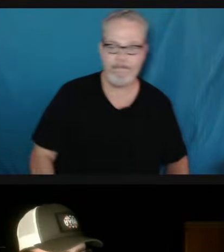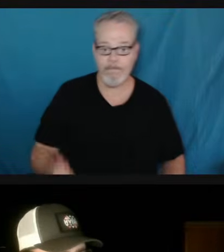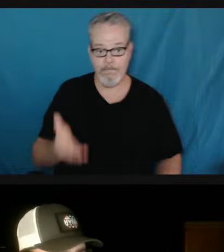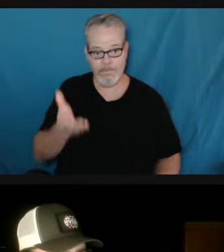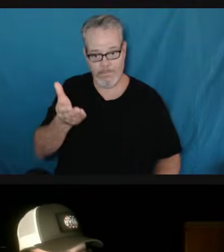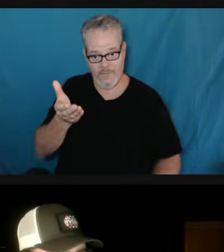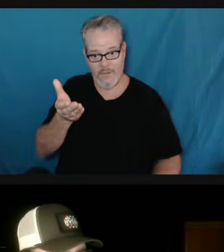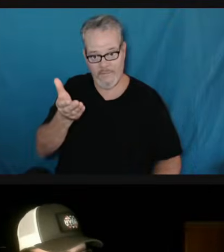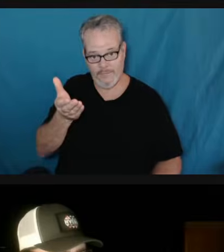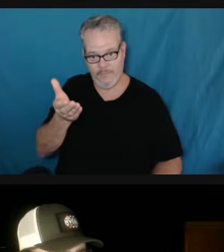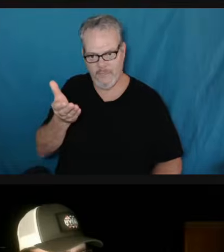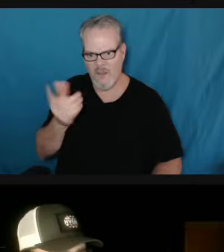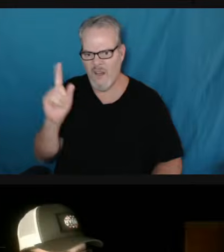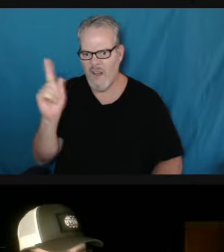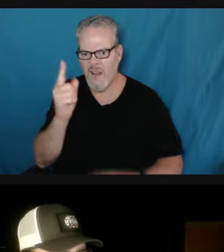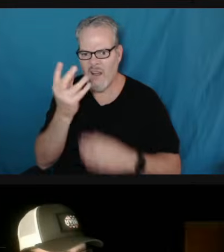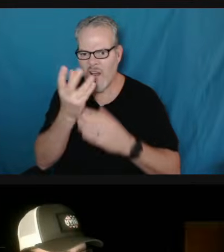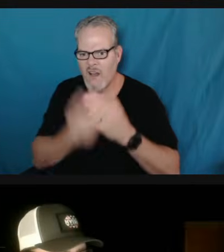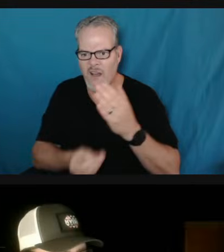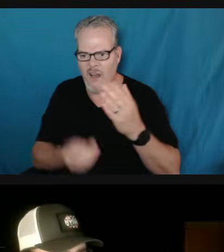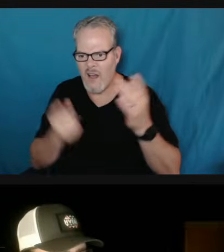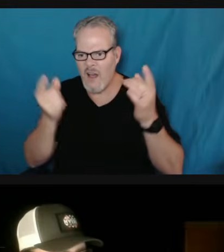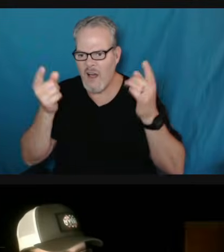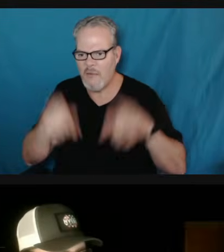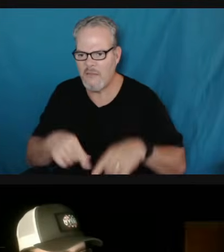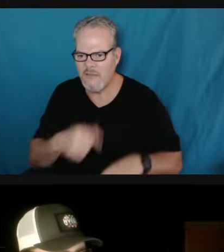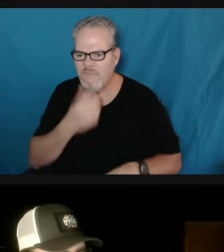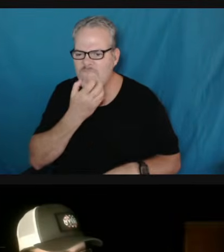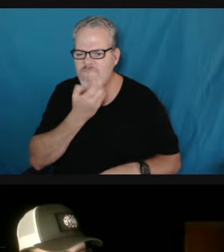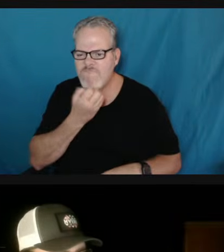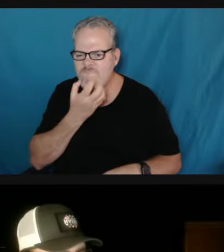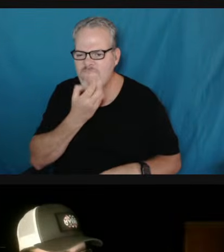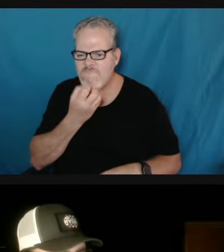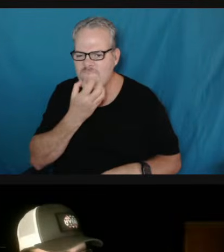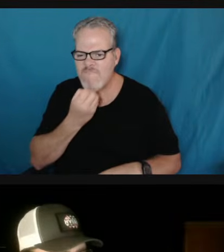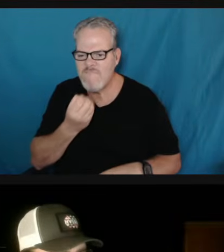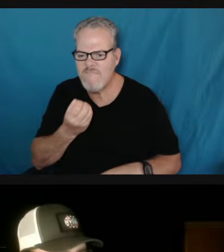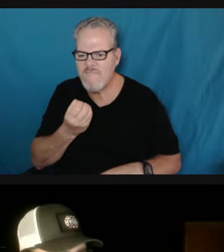Well, where'd they go? 1 week of earthquakes colored by depth.